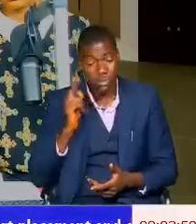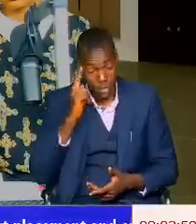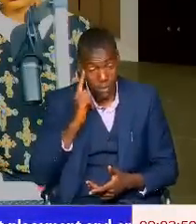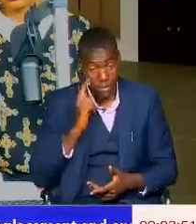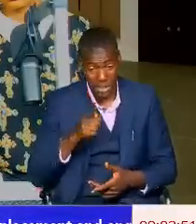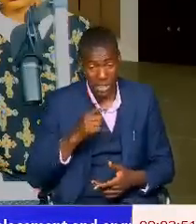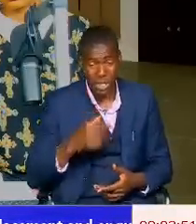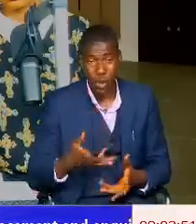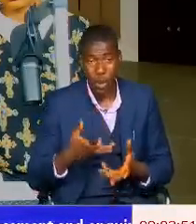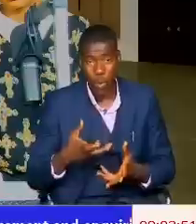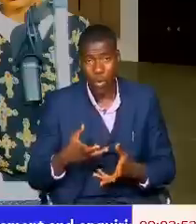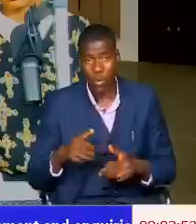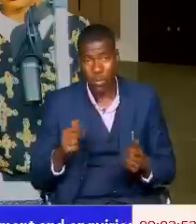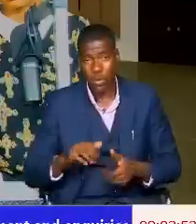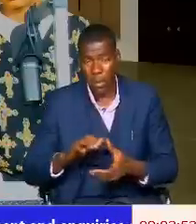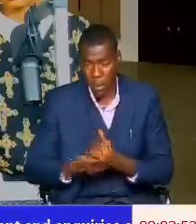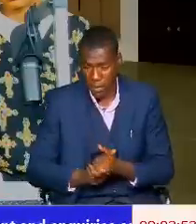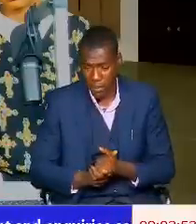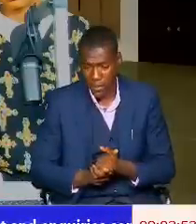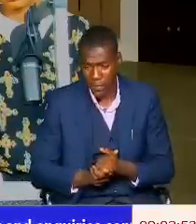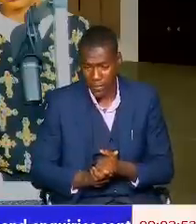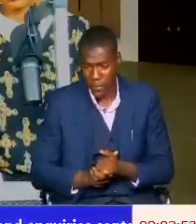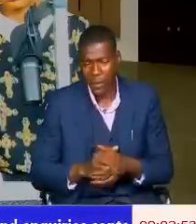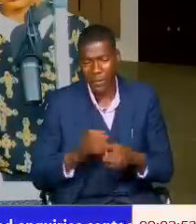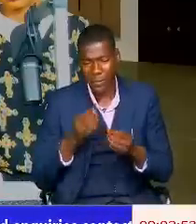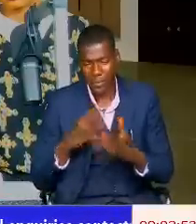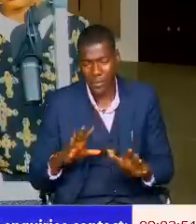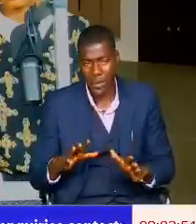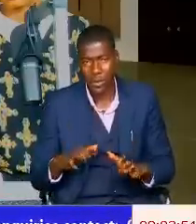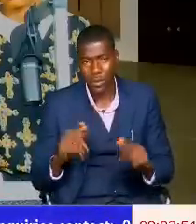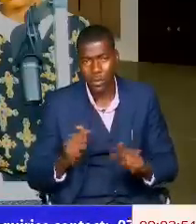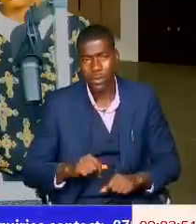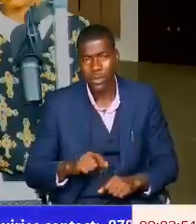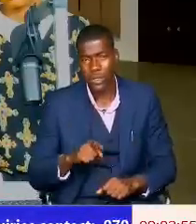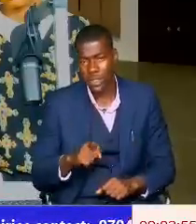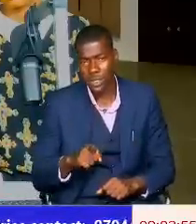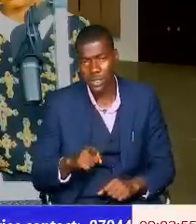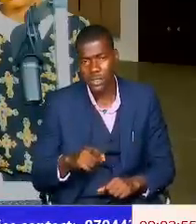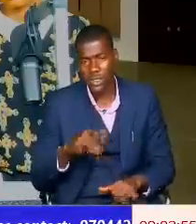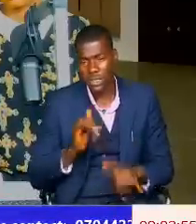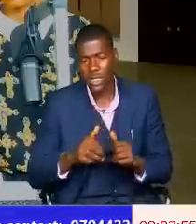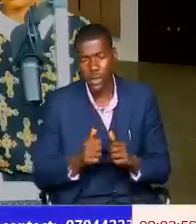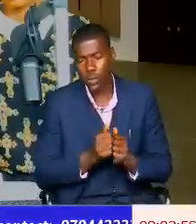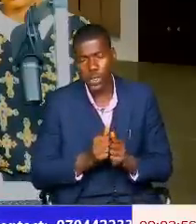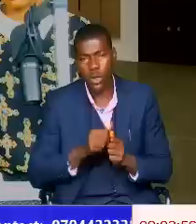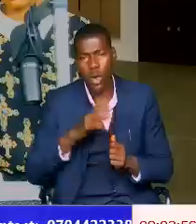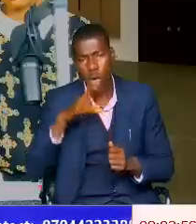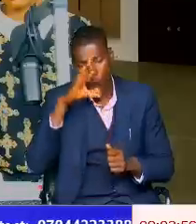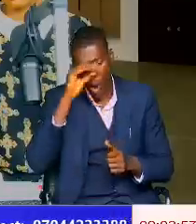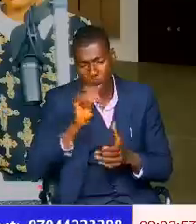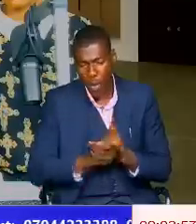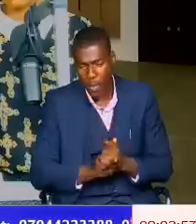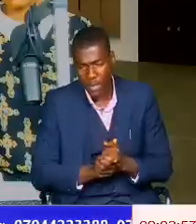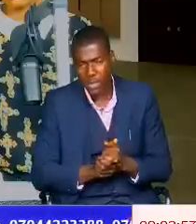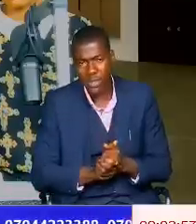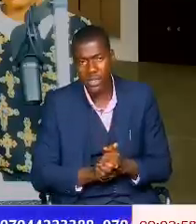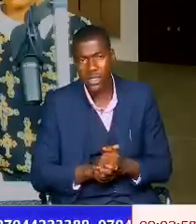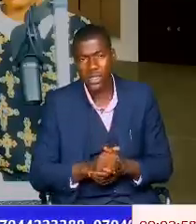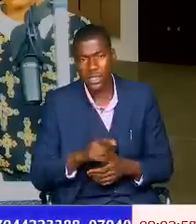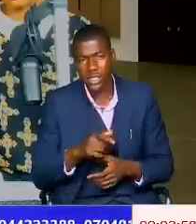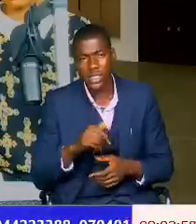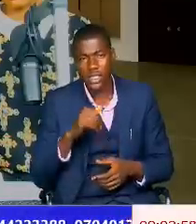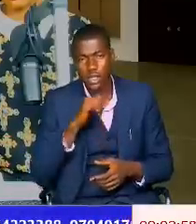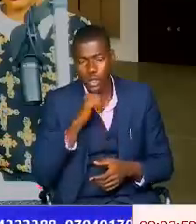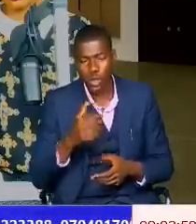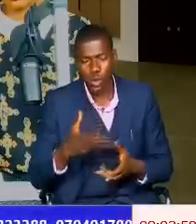make them finalize the marriage thing. May she stay with her husband. She no want see her